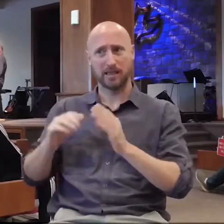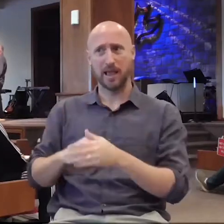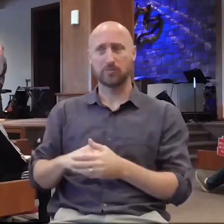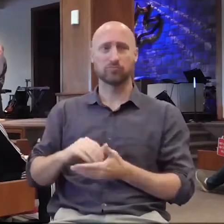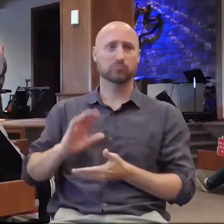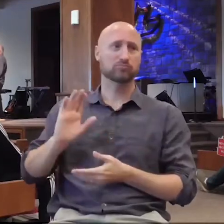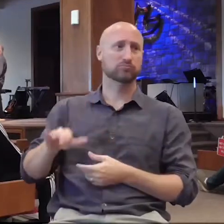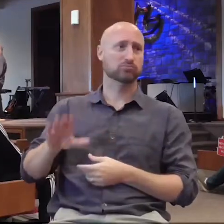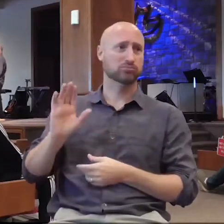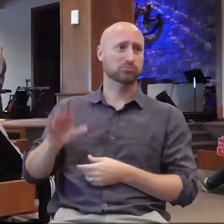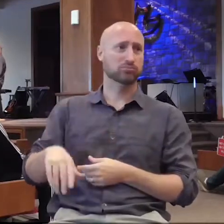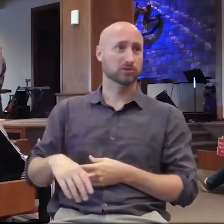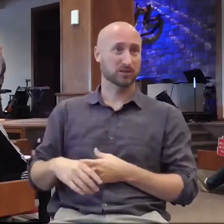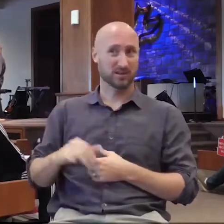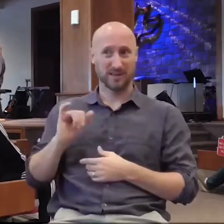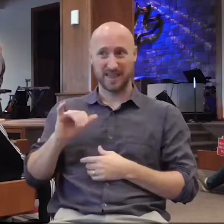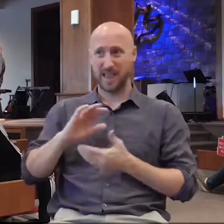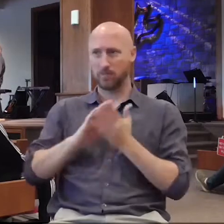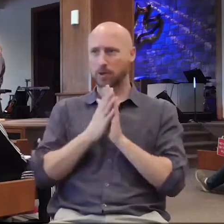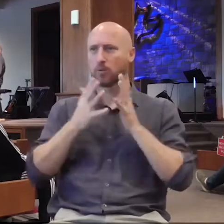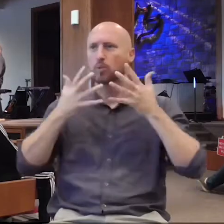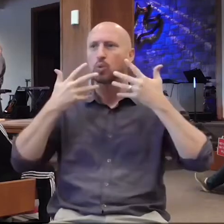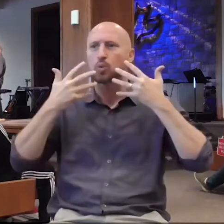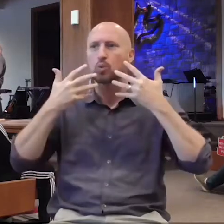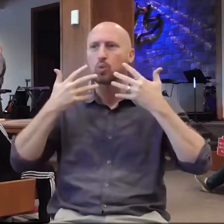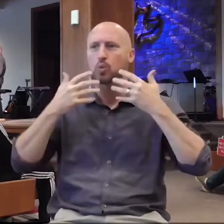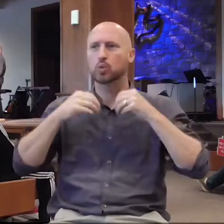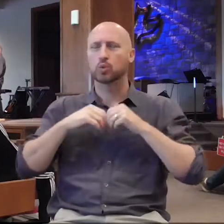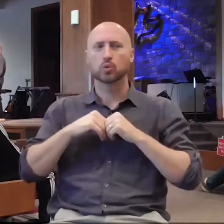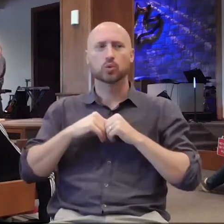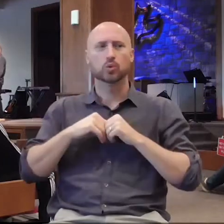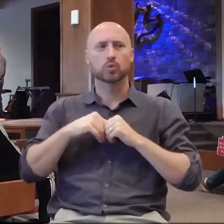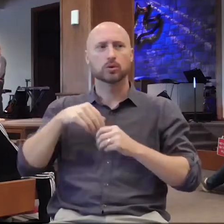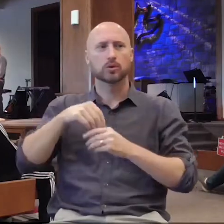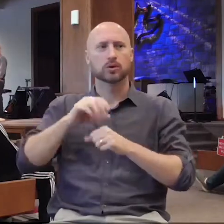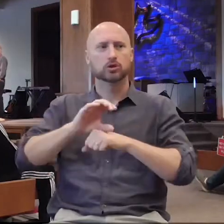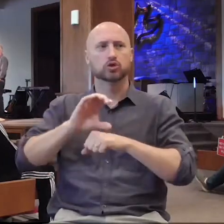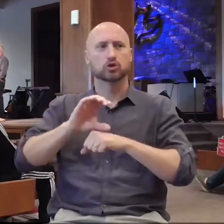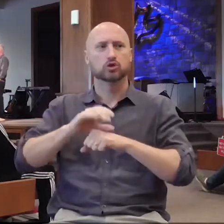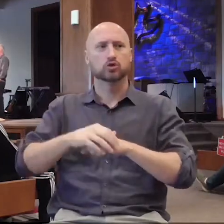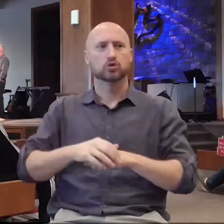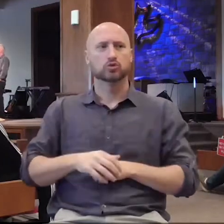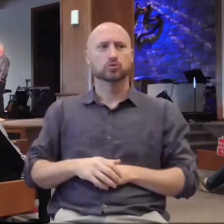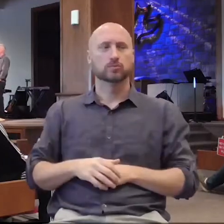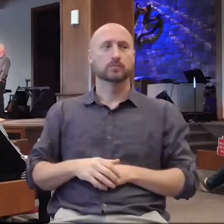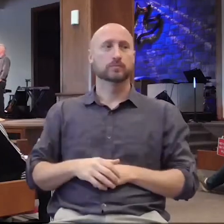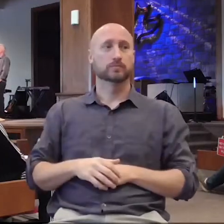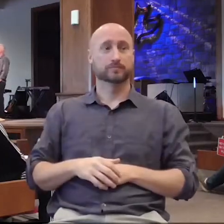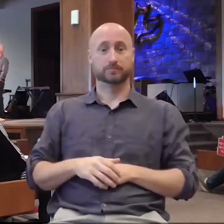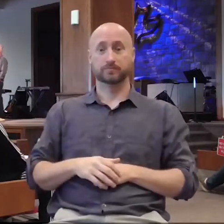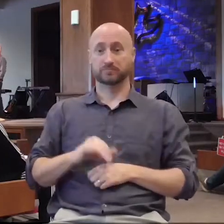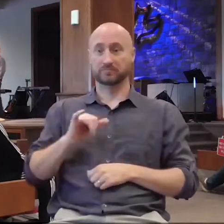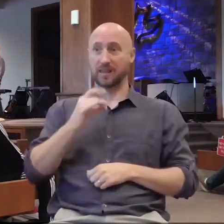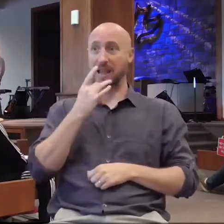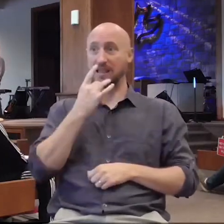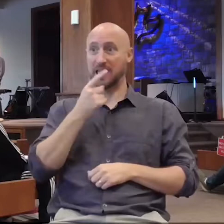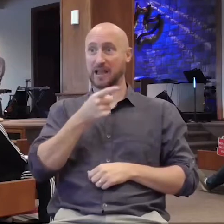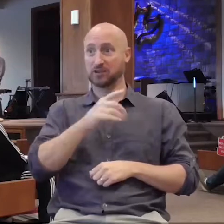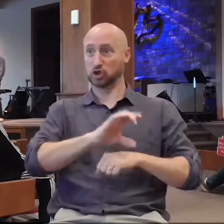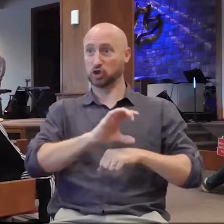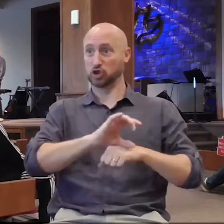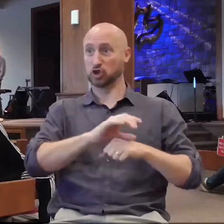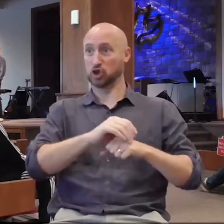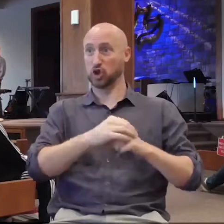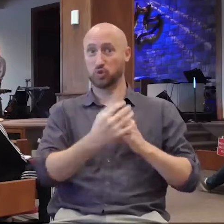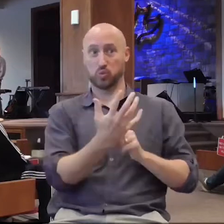He says that kind of cooling in the church, what happens is the light of that church is removed,